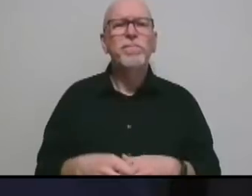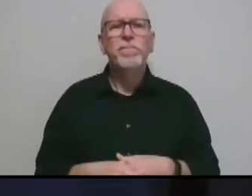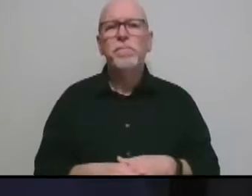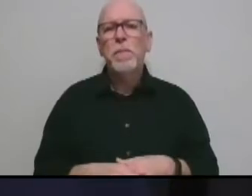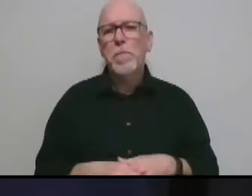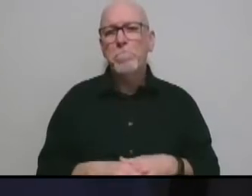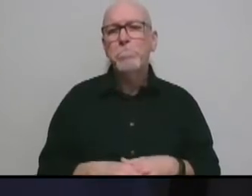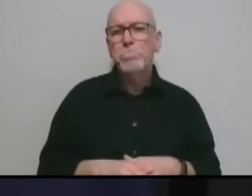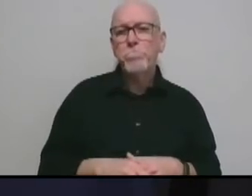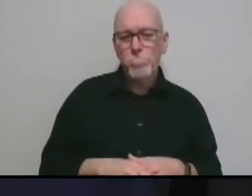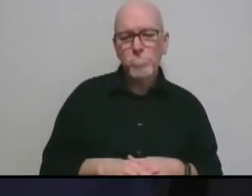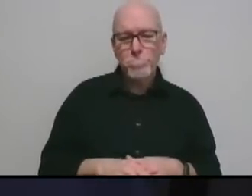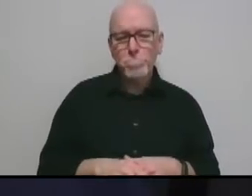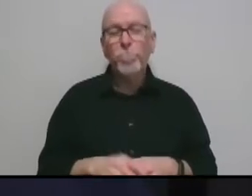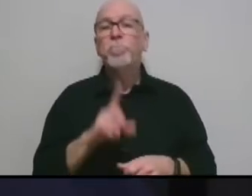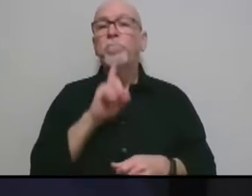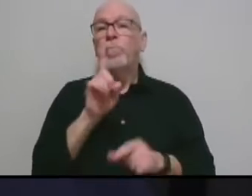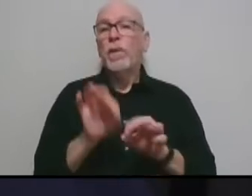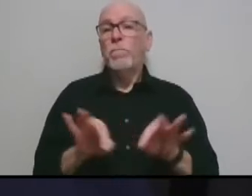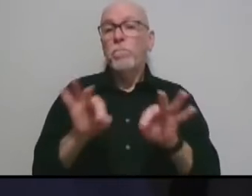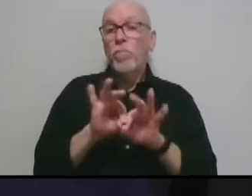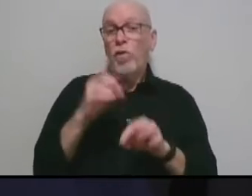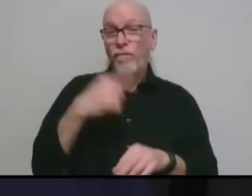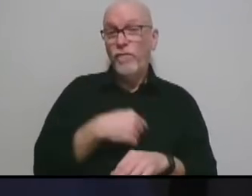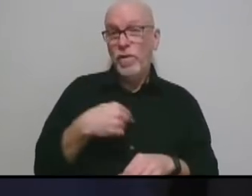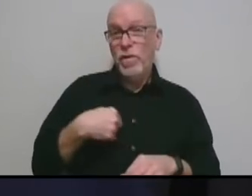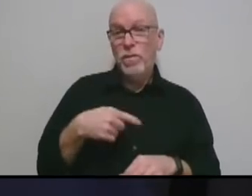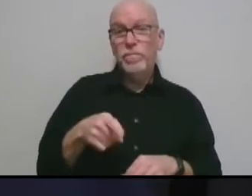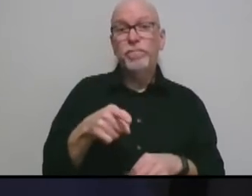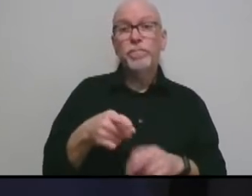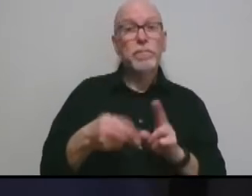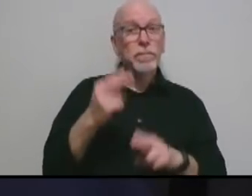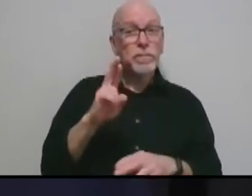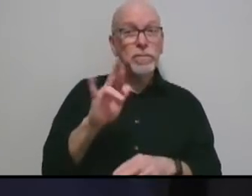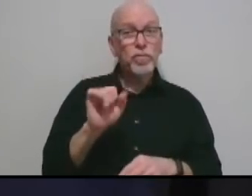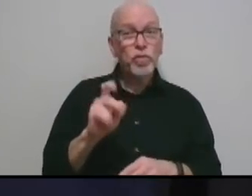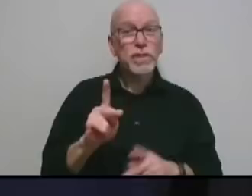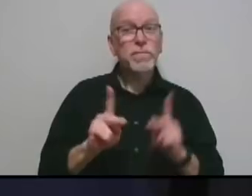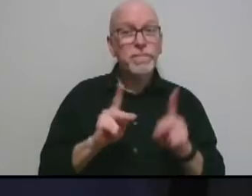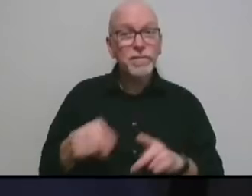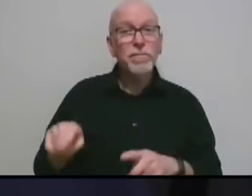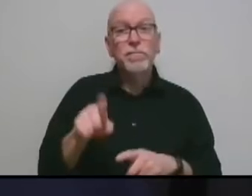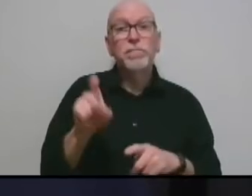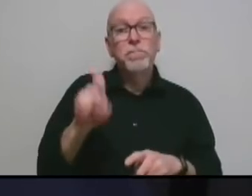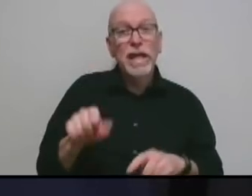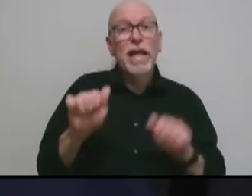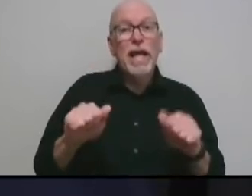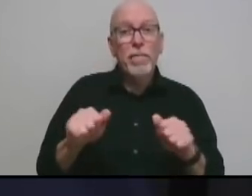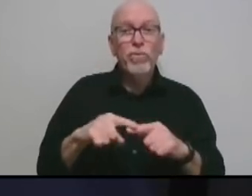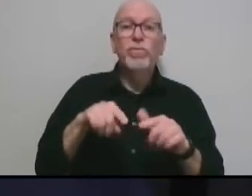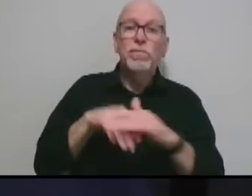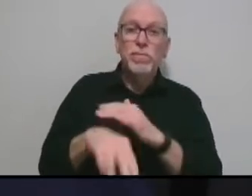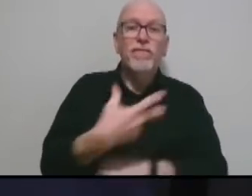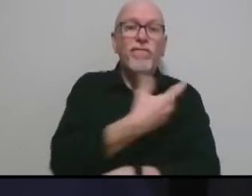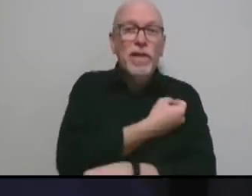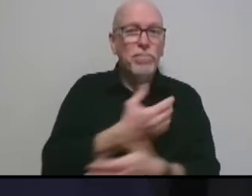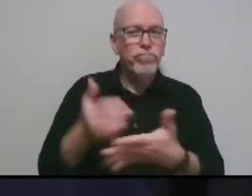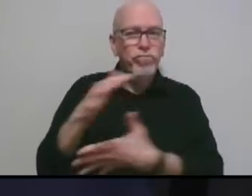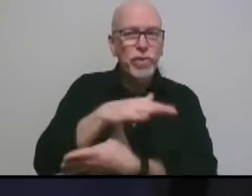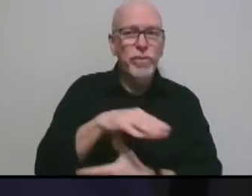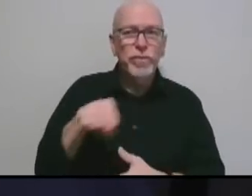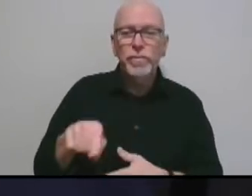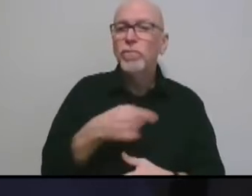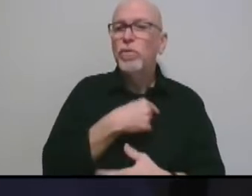So it is really important to us that these vulnerable Hoosiers be able to get in and to get vaccinated. We are sending